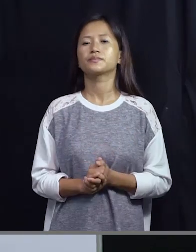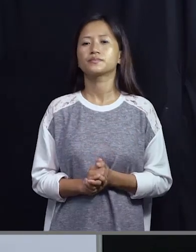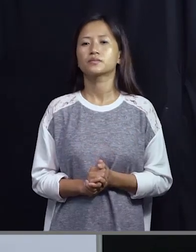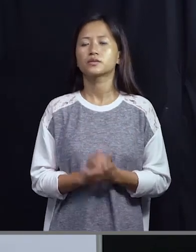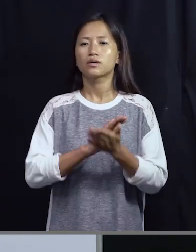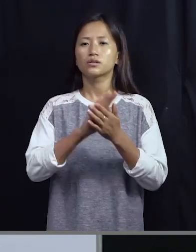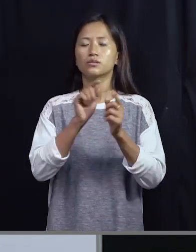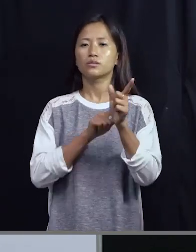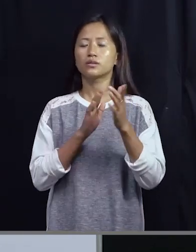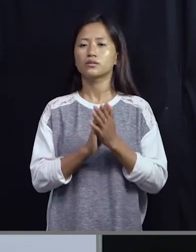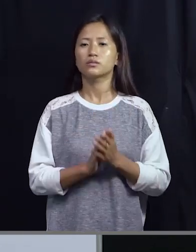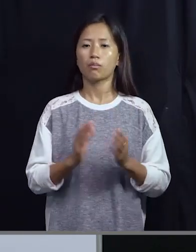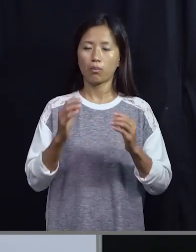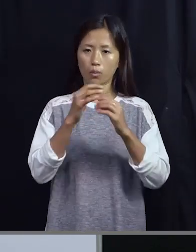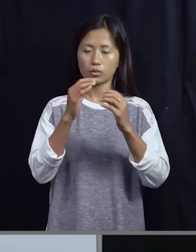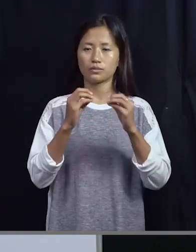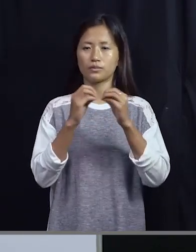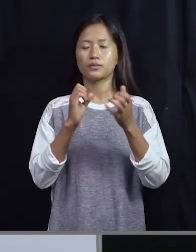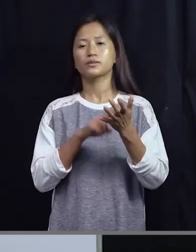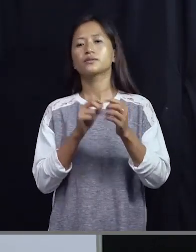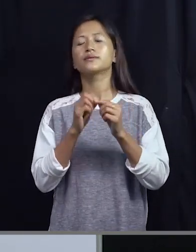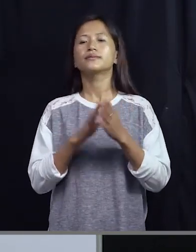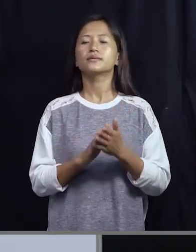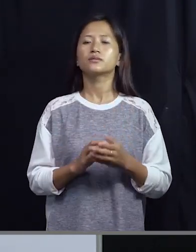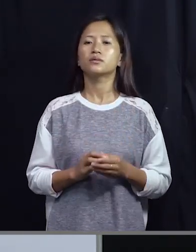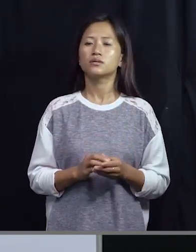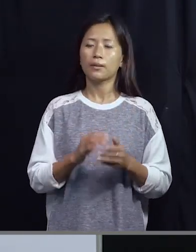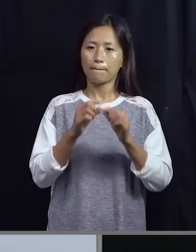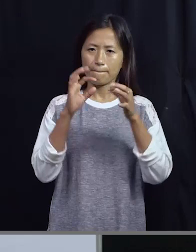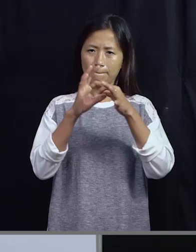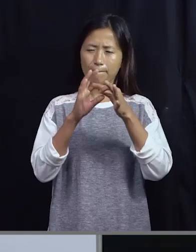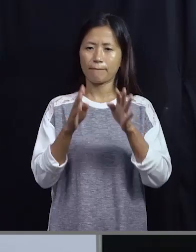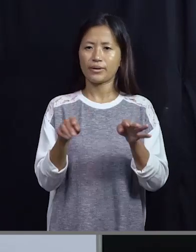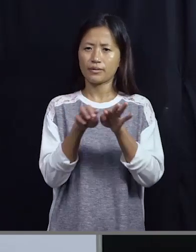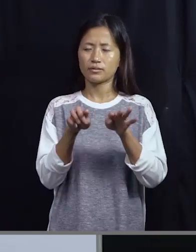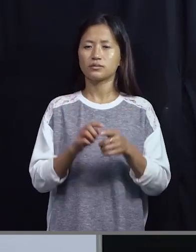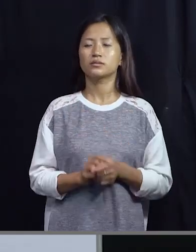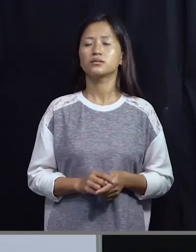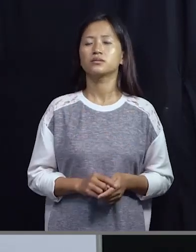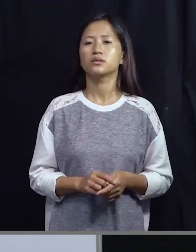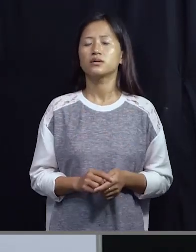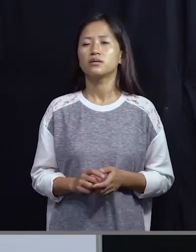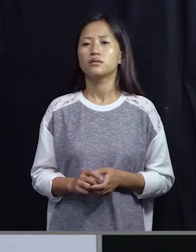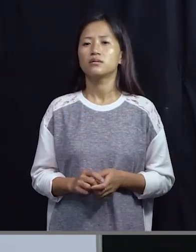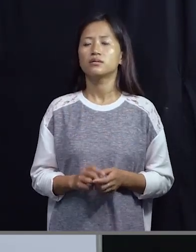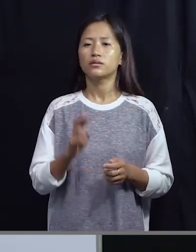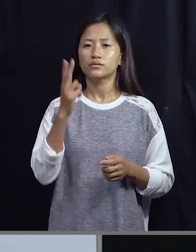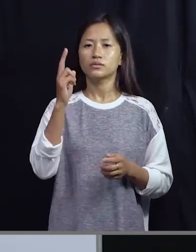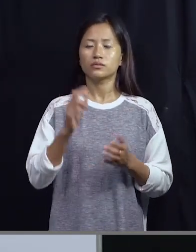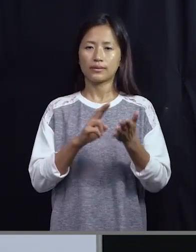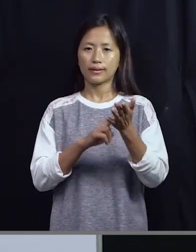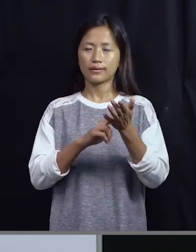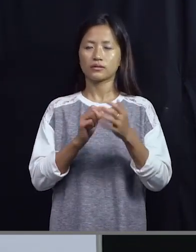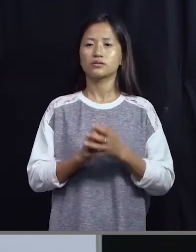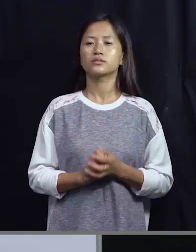the hydrogen bonds which exist in between these complementary base pairs, which complementary base pairs of the two nucleotide